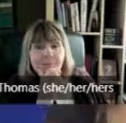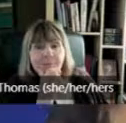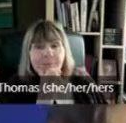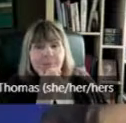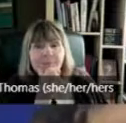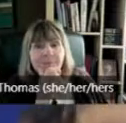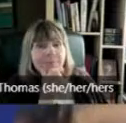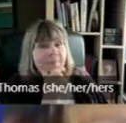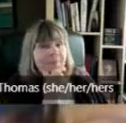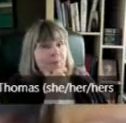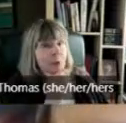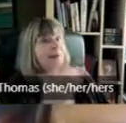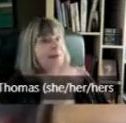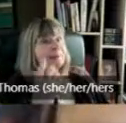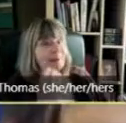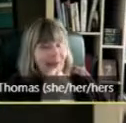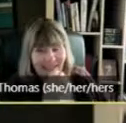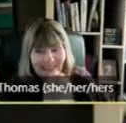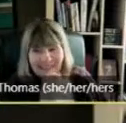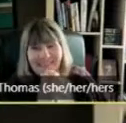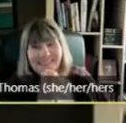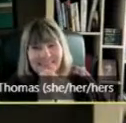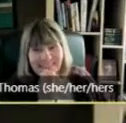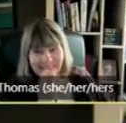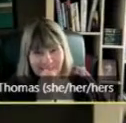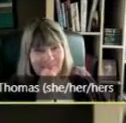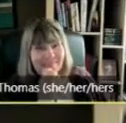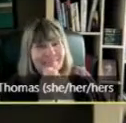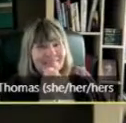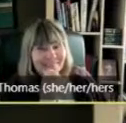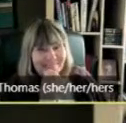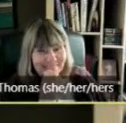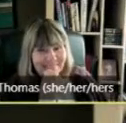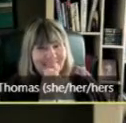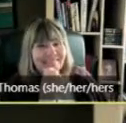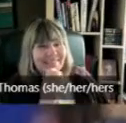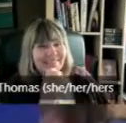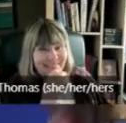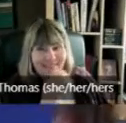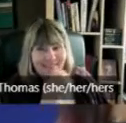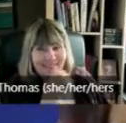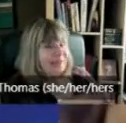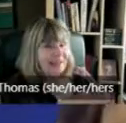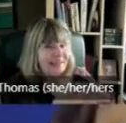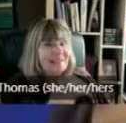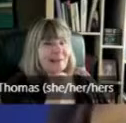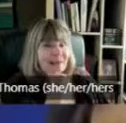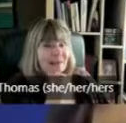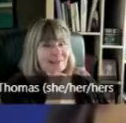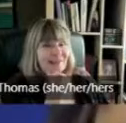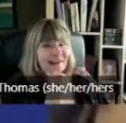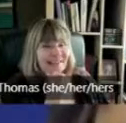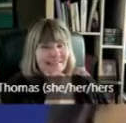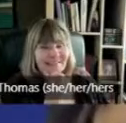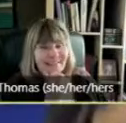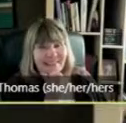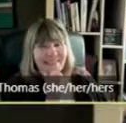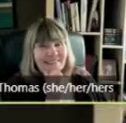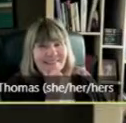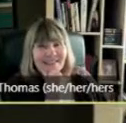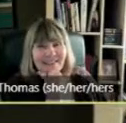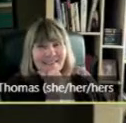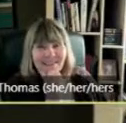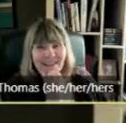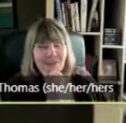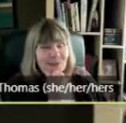Yeah, we have 2 minutes. 2 minutes, okay. I mean, I know that's a quickie, right? That's fine. Yeah,